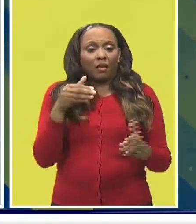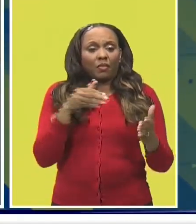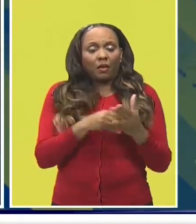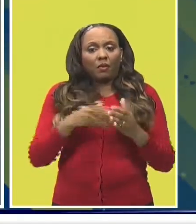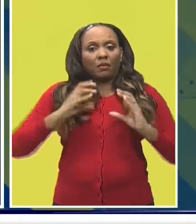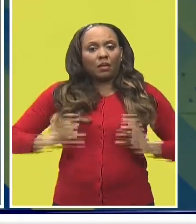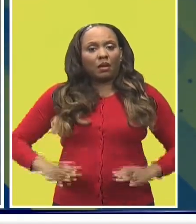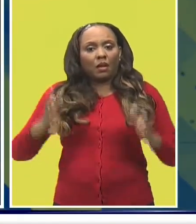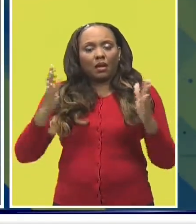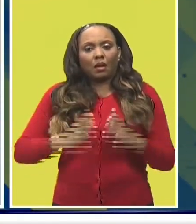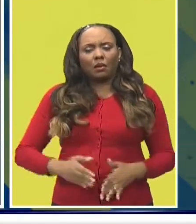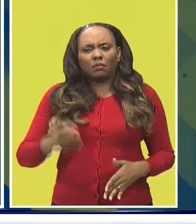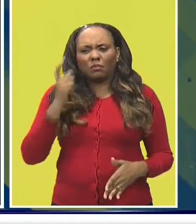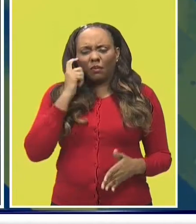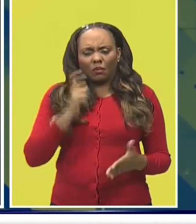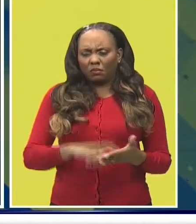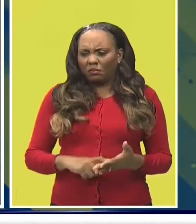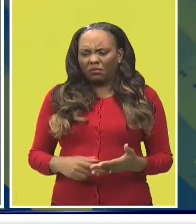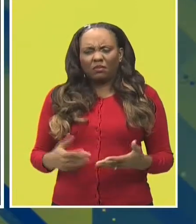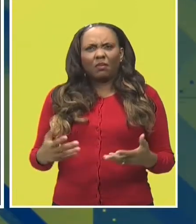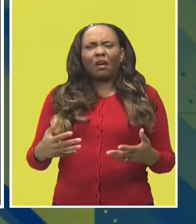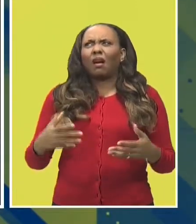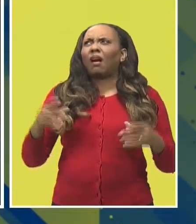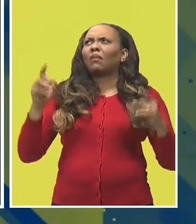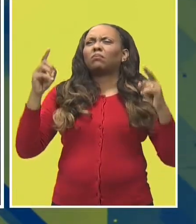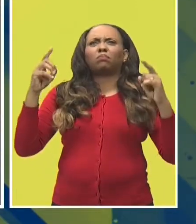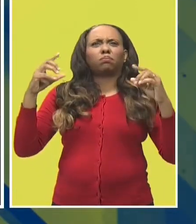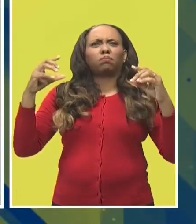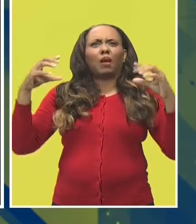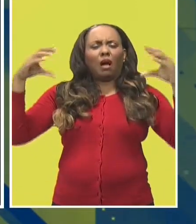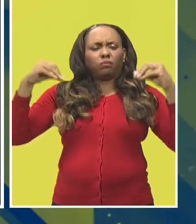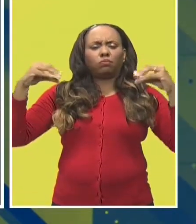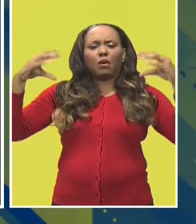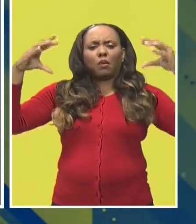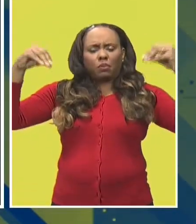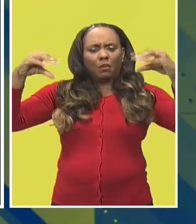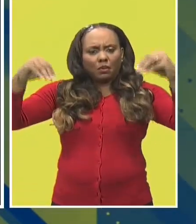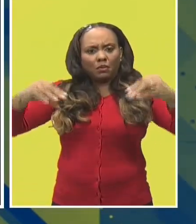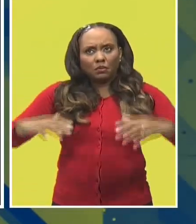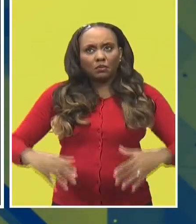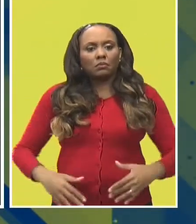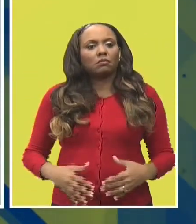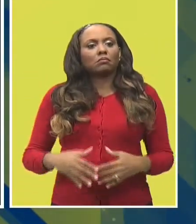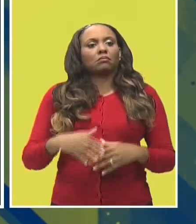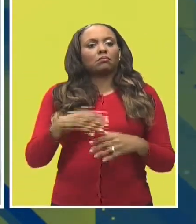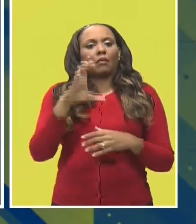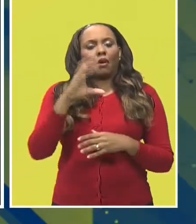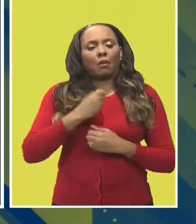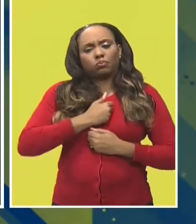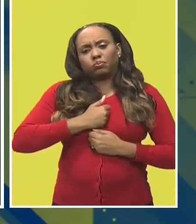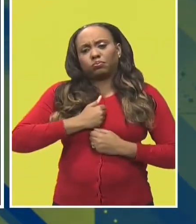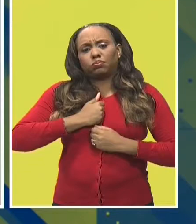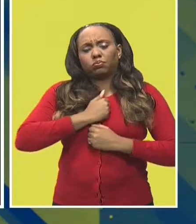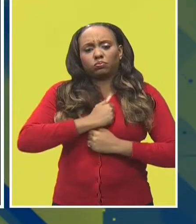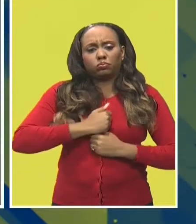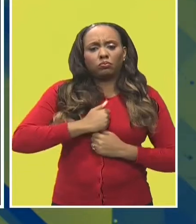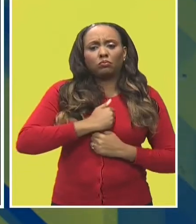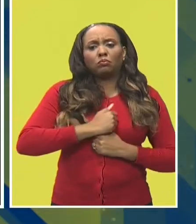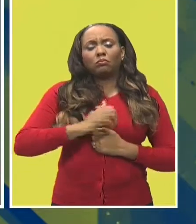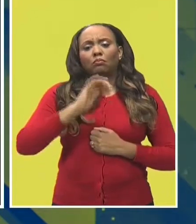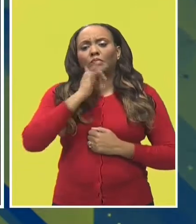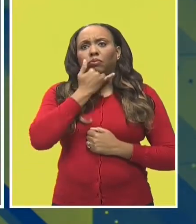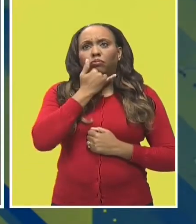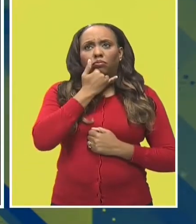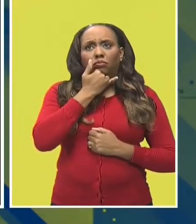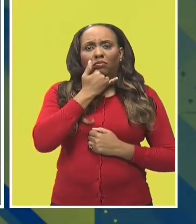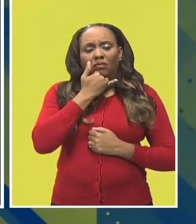notice that yet again they were without power. The electric company apologized for the inconvenience caused by a fault originating